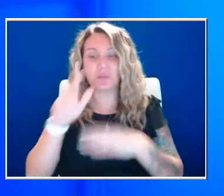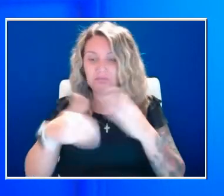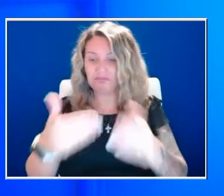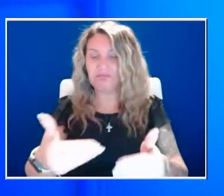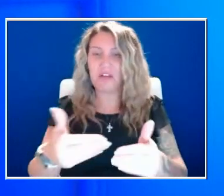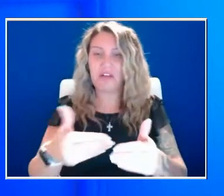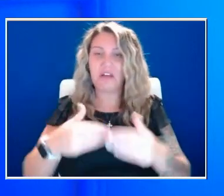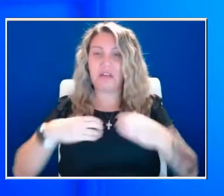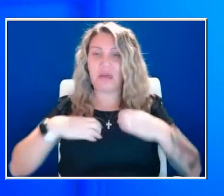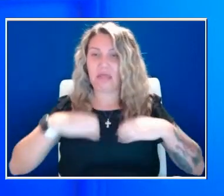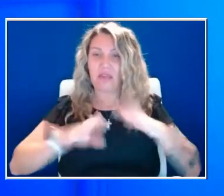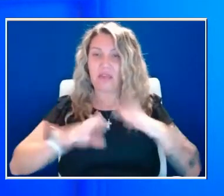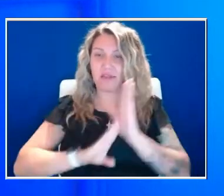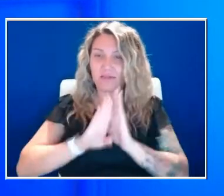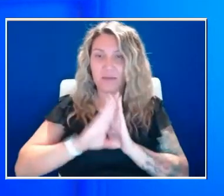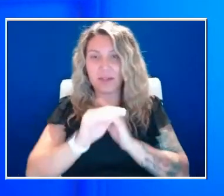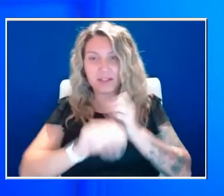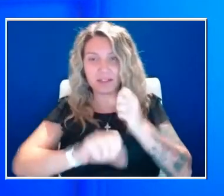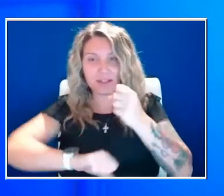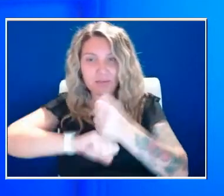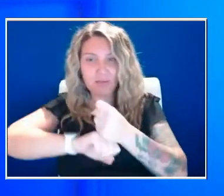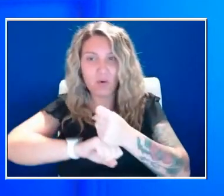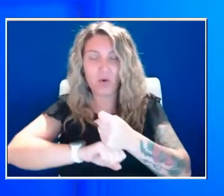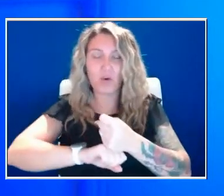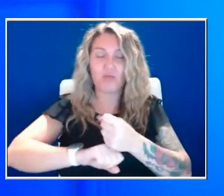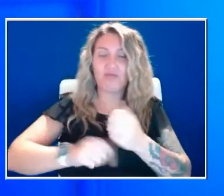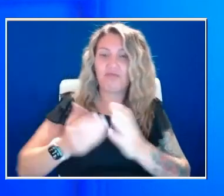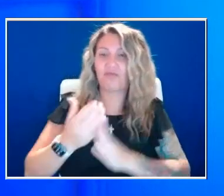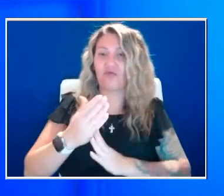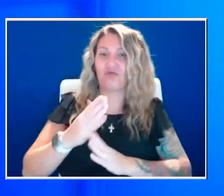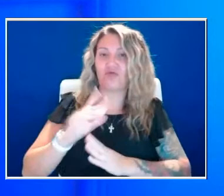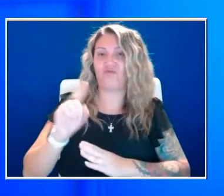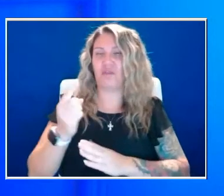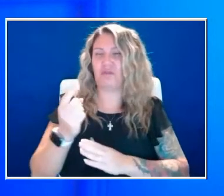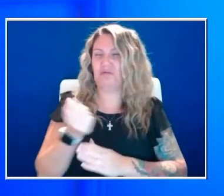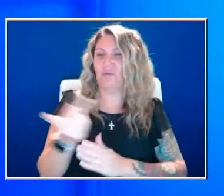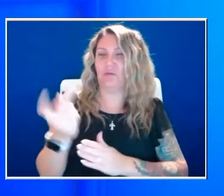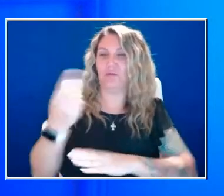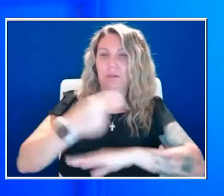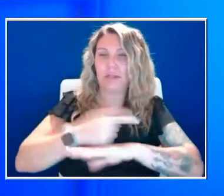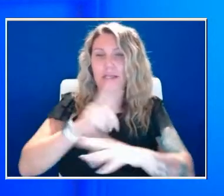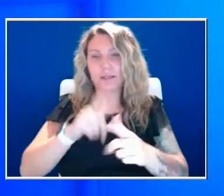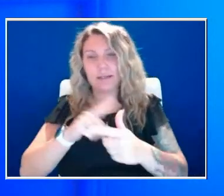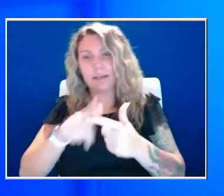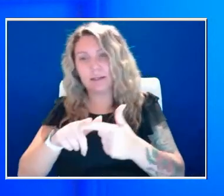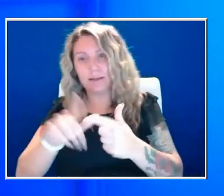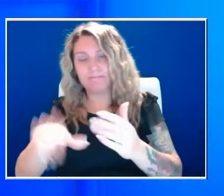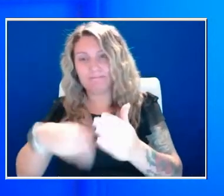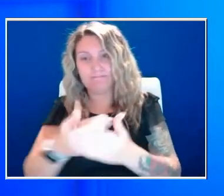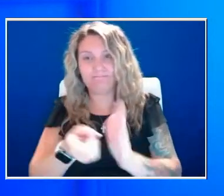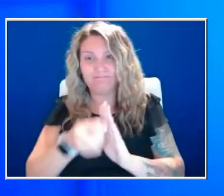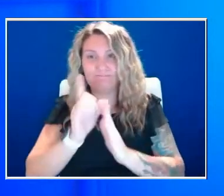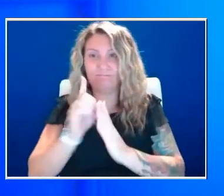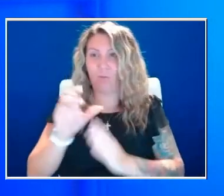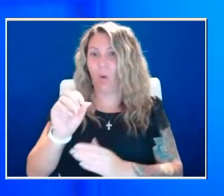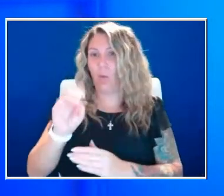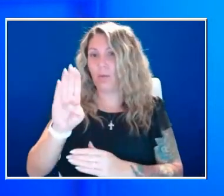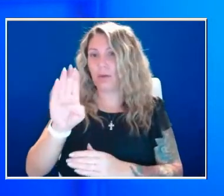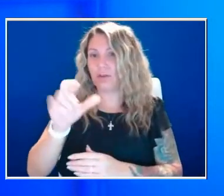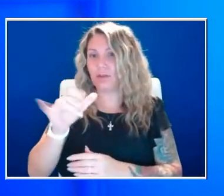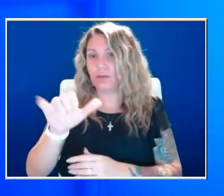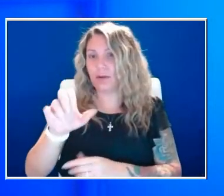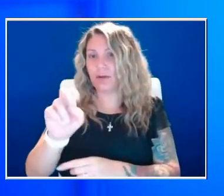her through those first days until we got to a point where the OBGYN team and talking